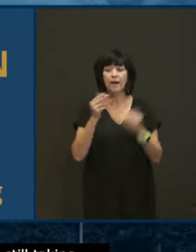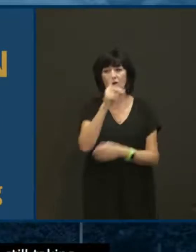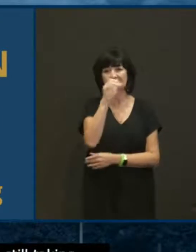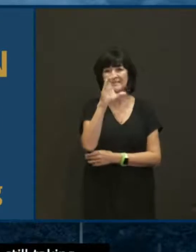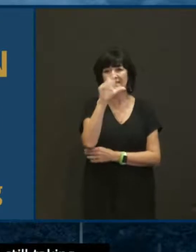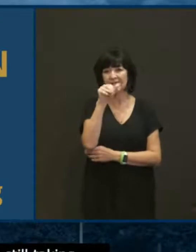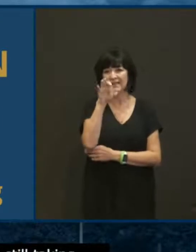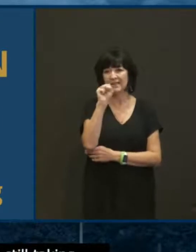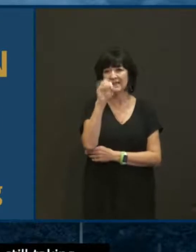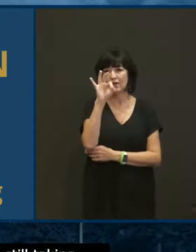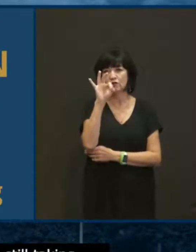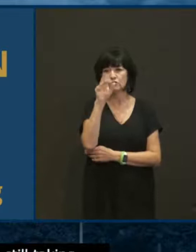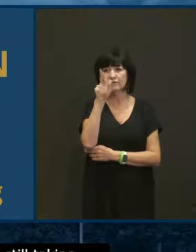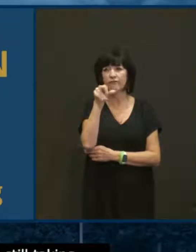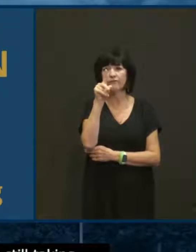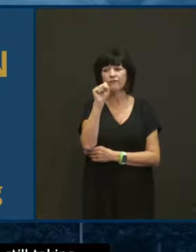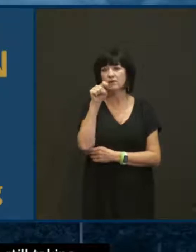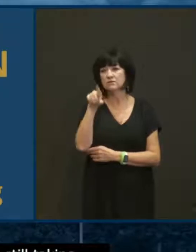decaresfunds.org. That's